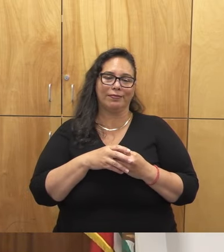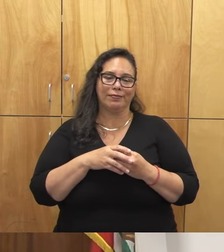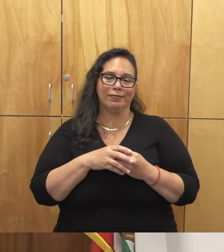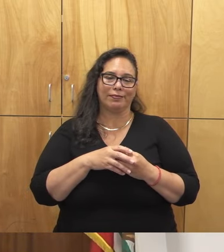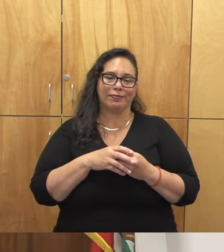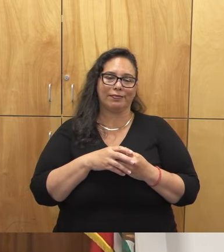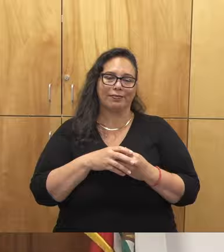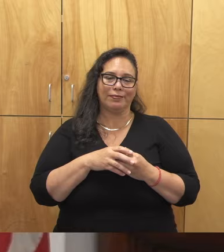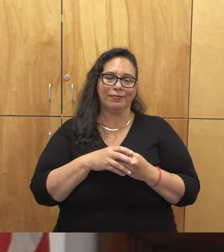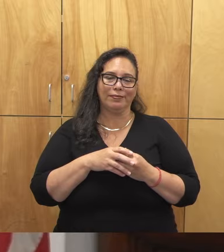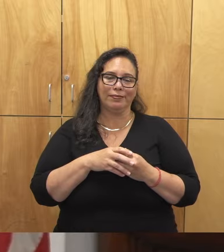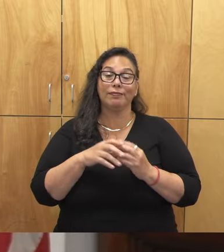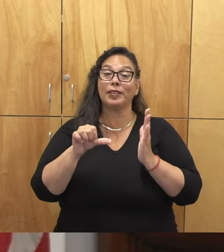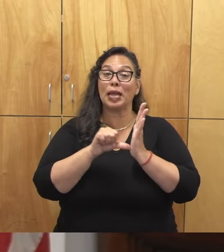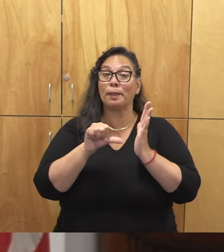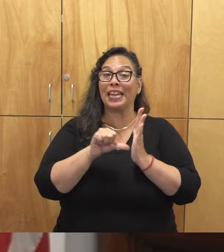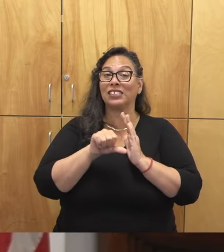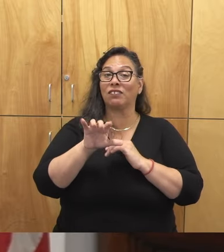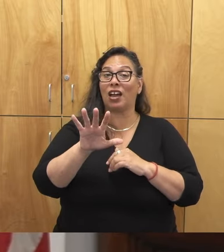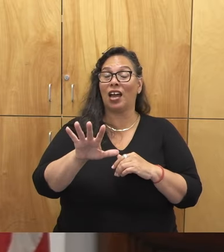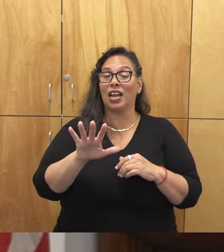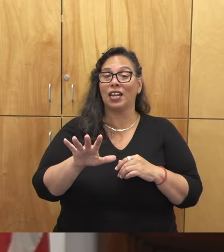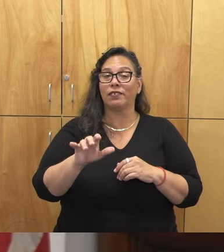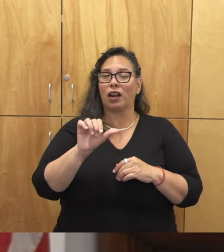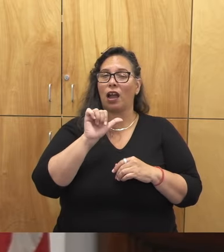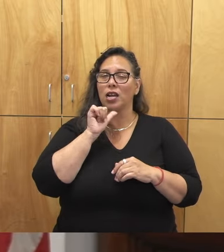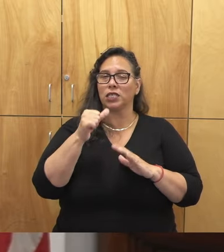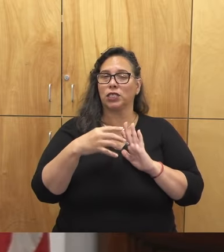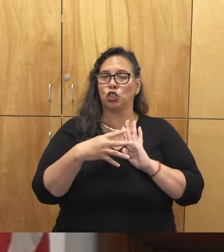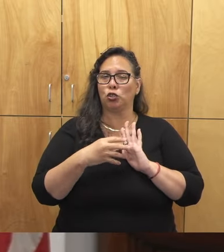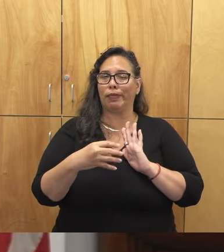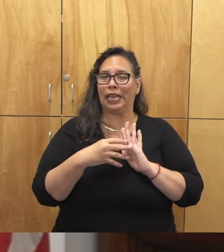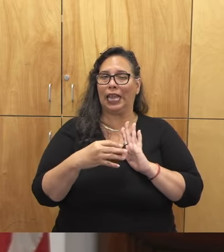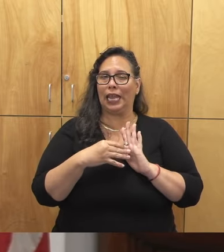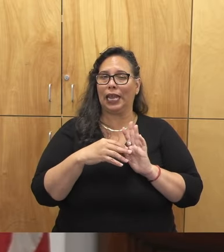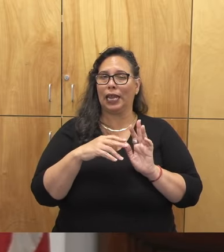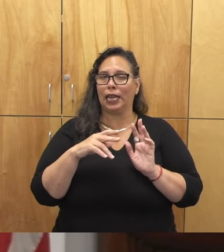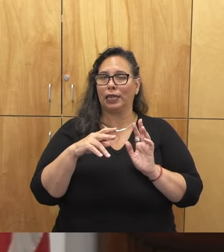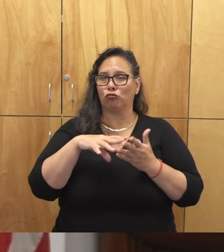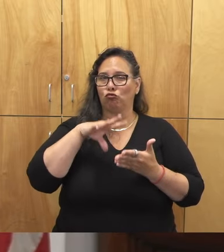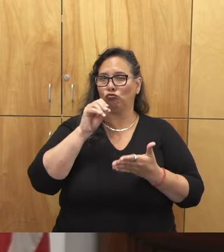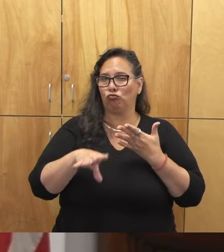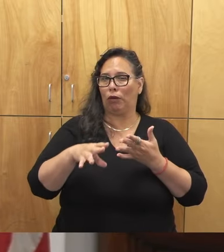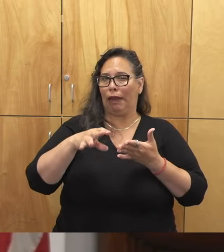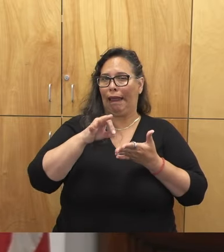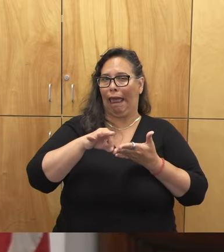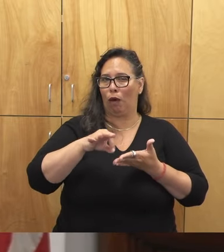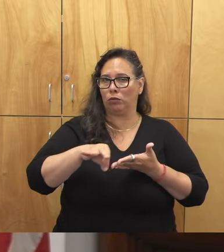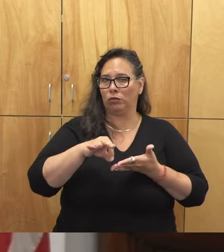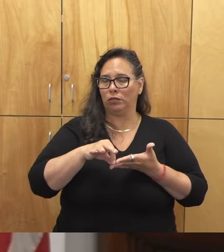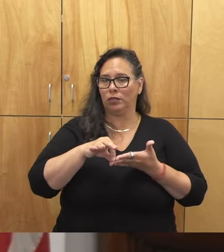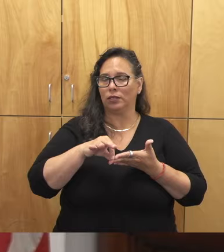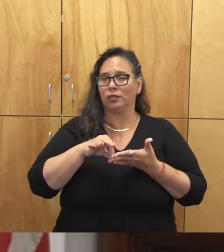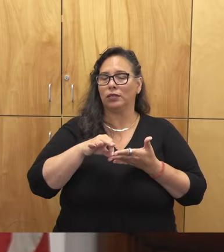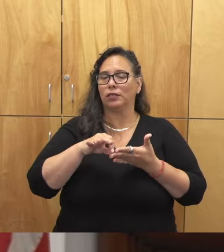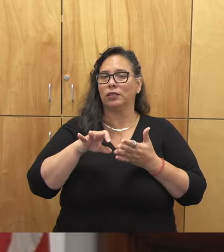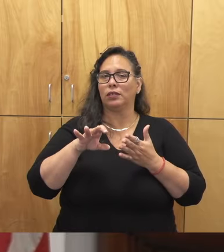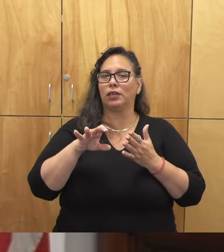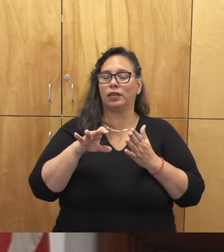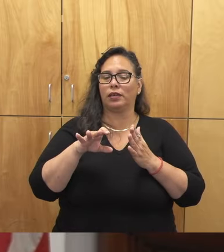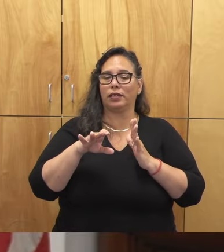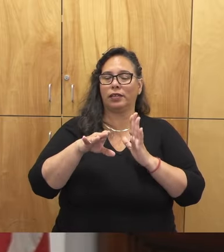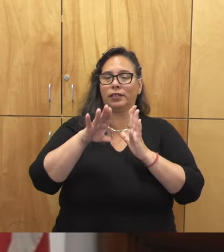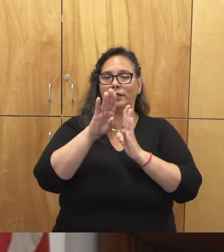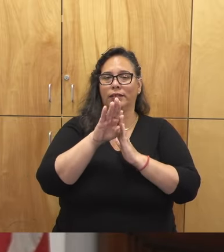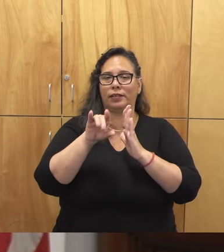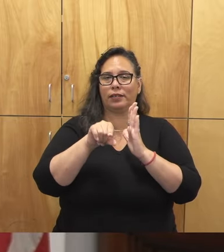5, our unduplicated pupil count. So just the background information,